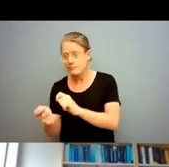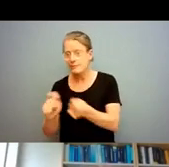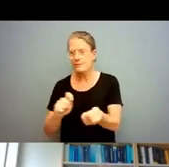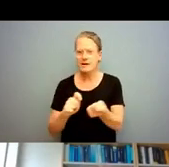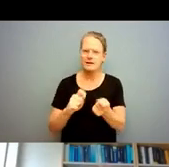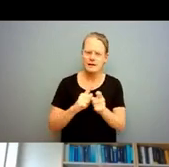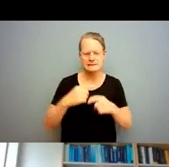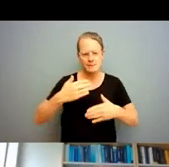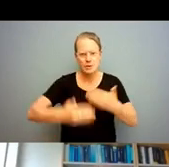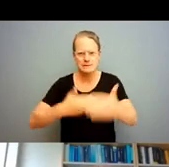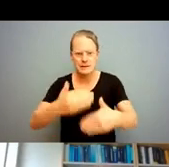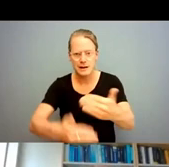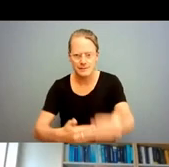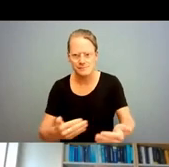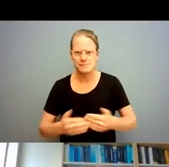are